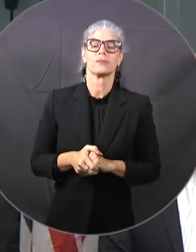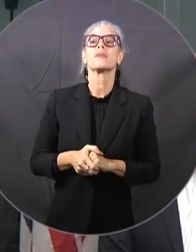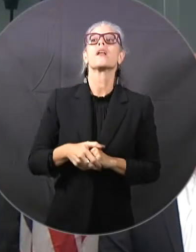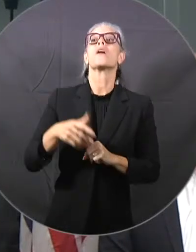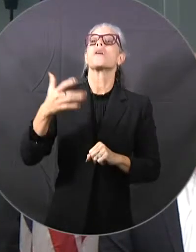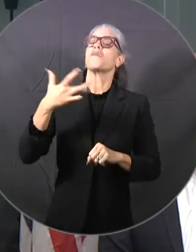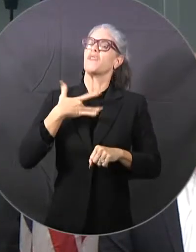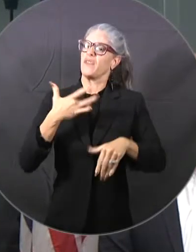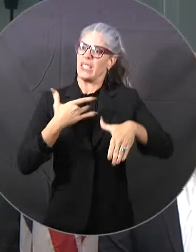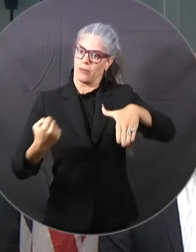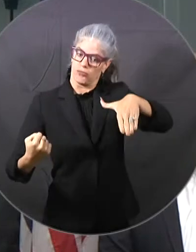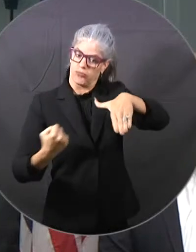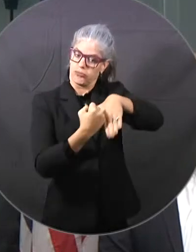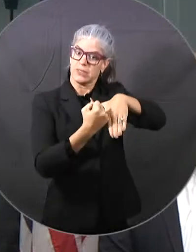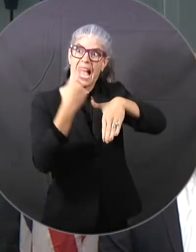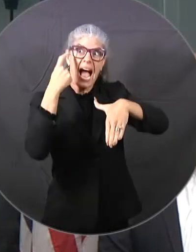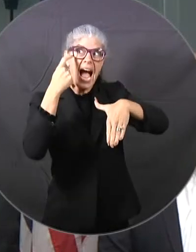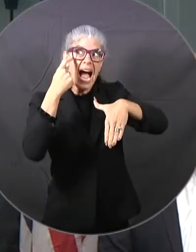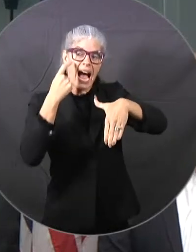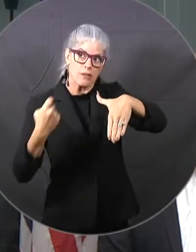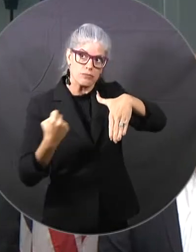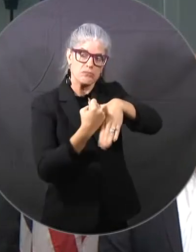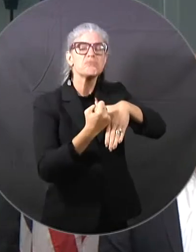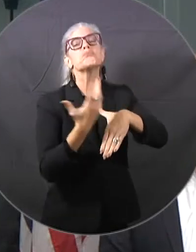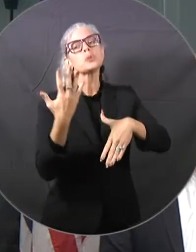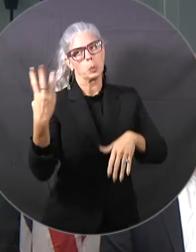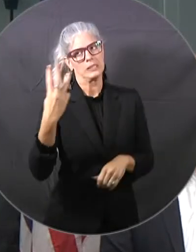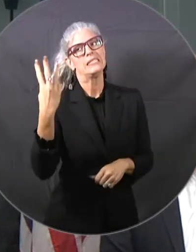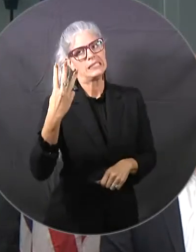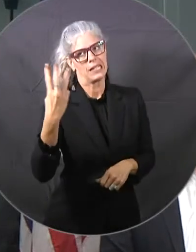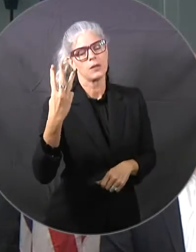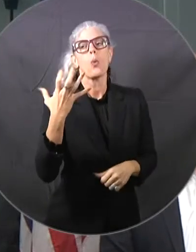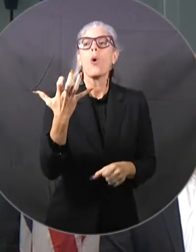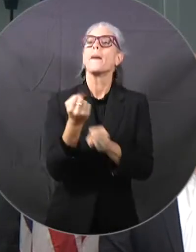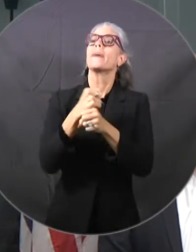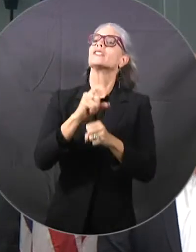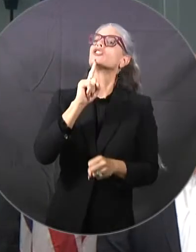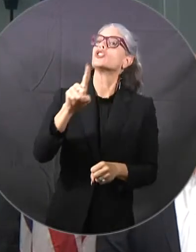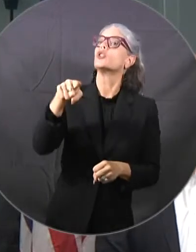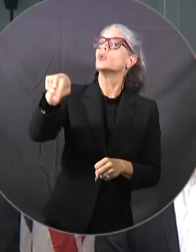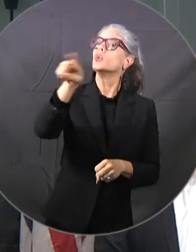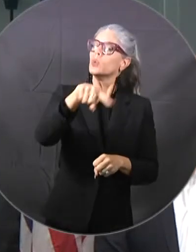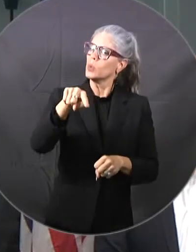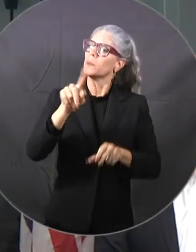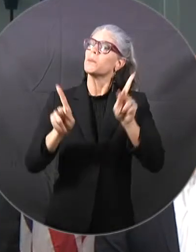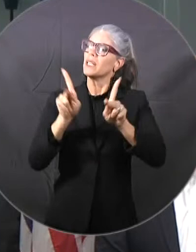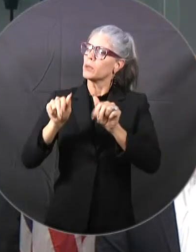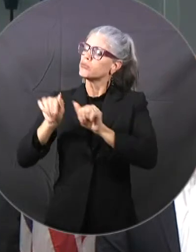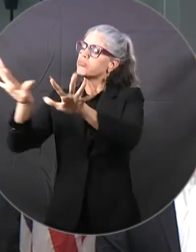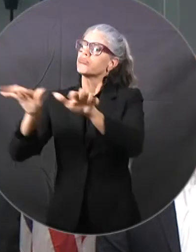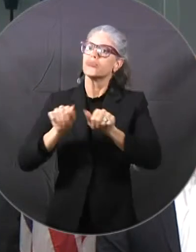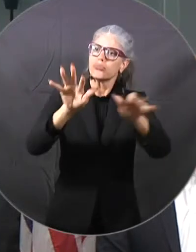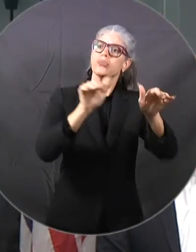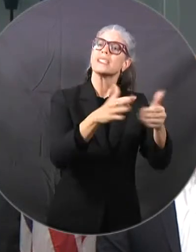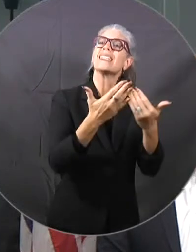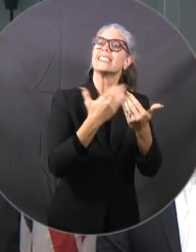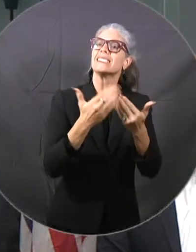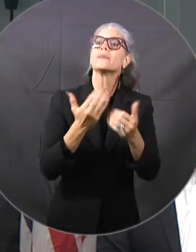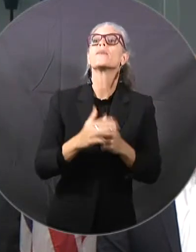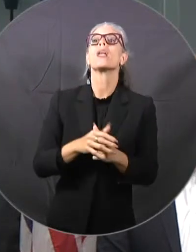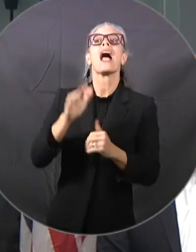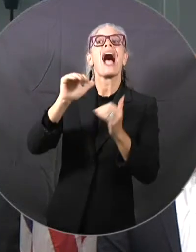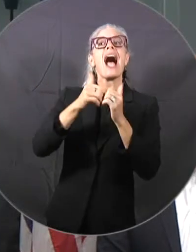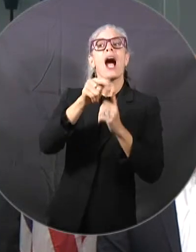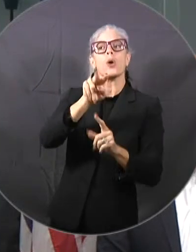Wednesday. Now, to make these evacuations easier on families, I'm directing Florida Department of Transportation to waive tolls in